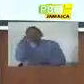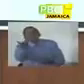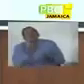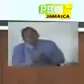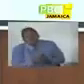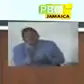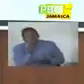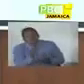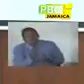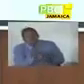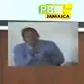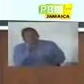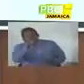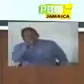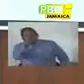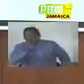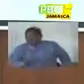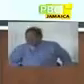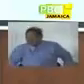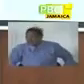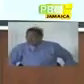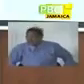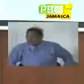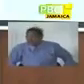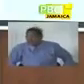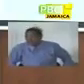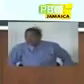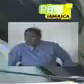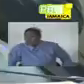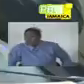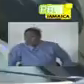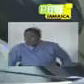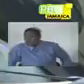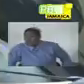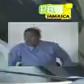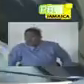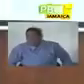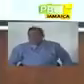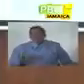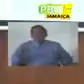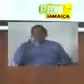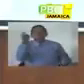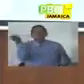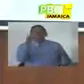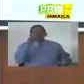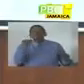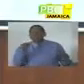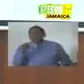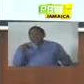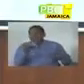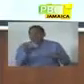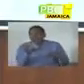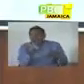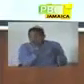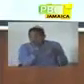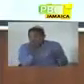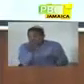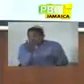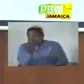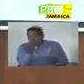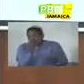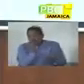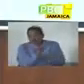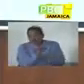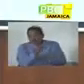you want to talk about CMU right now. You all should be gathered, huddled somewhere, working on